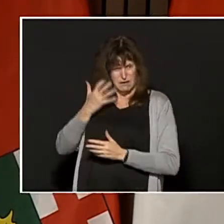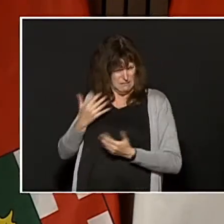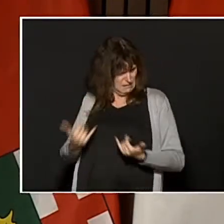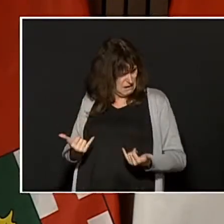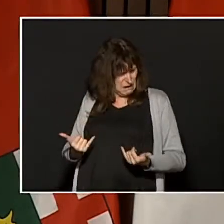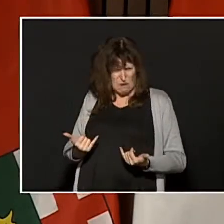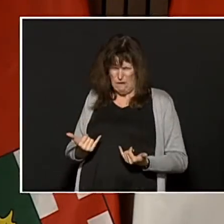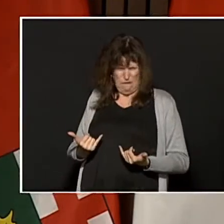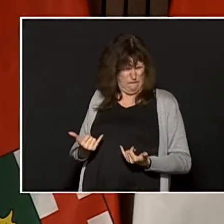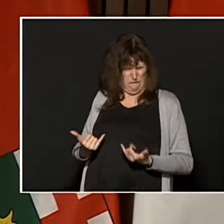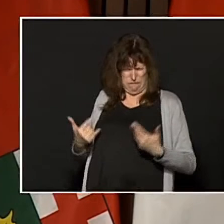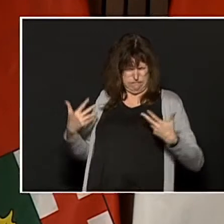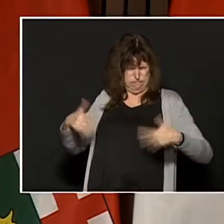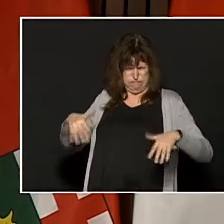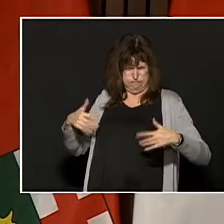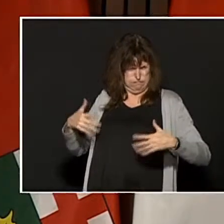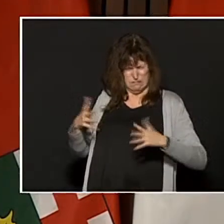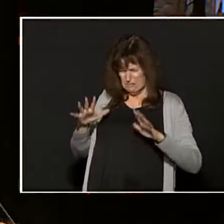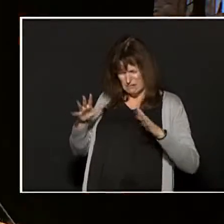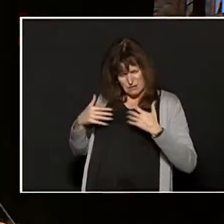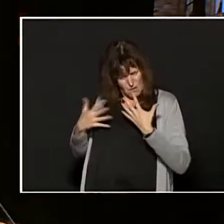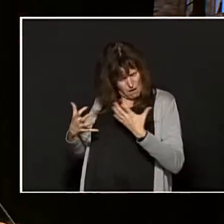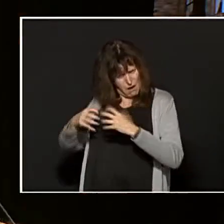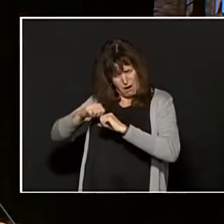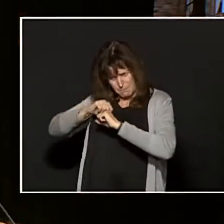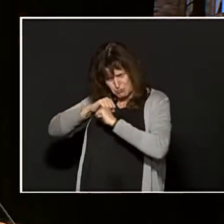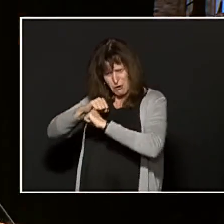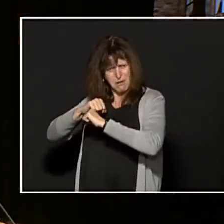health system. Next question.